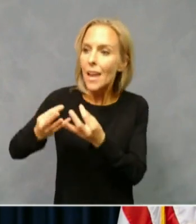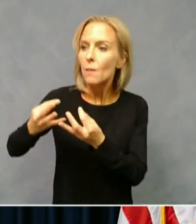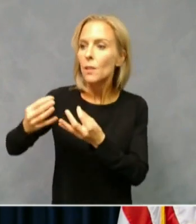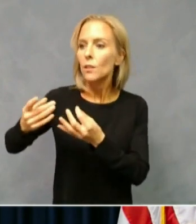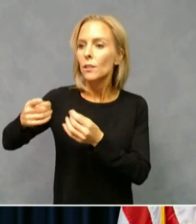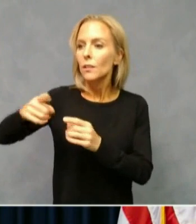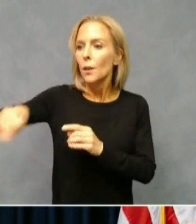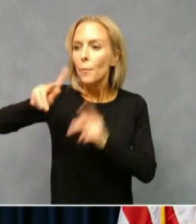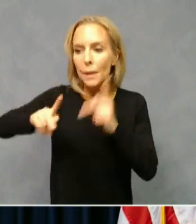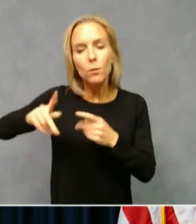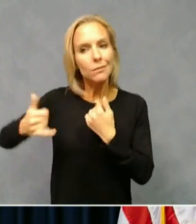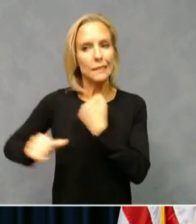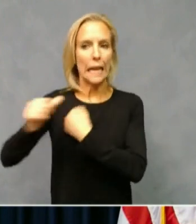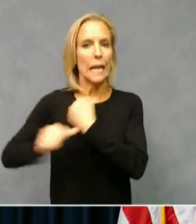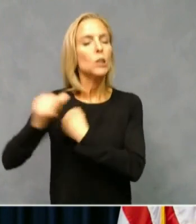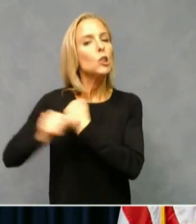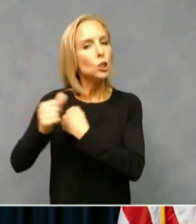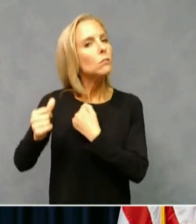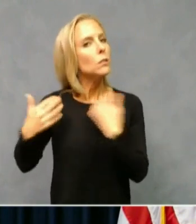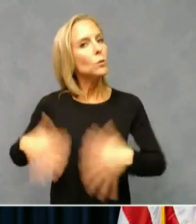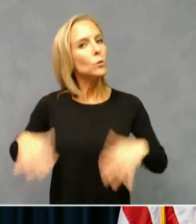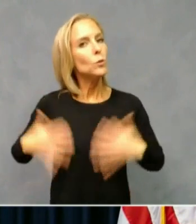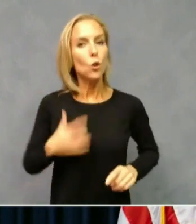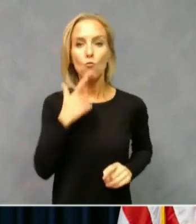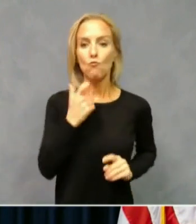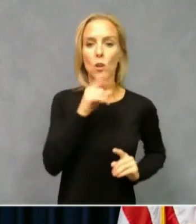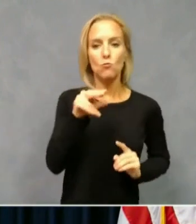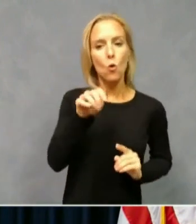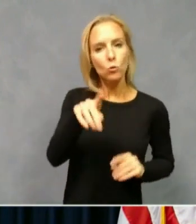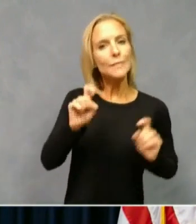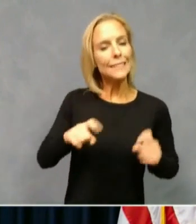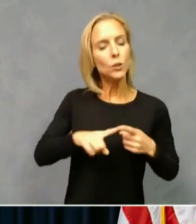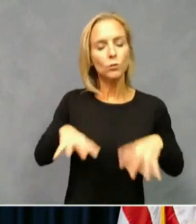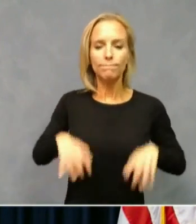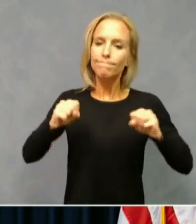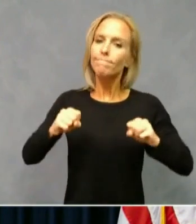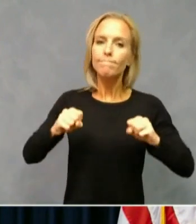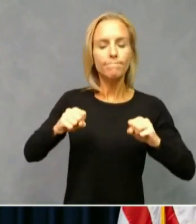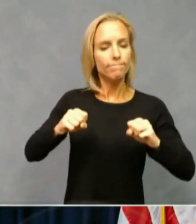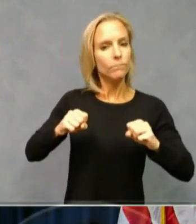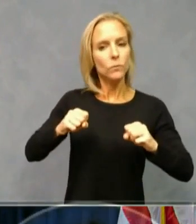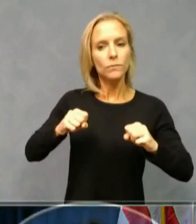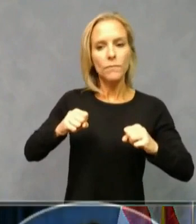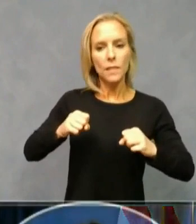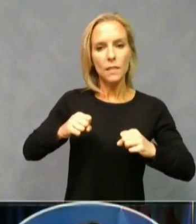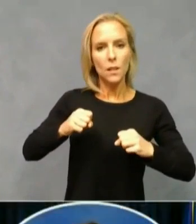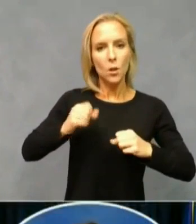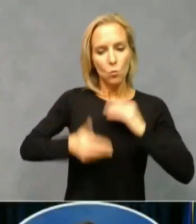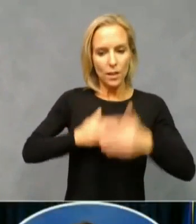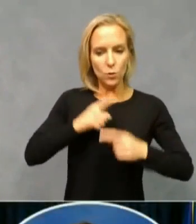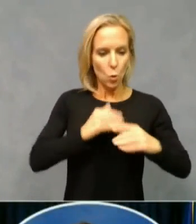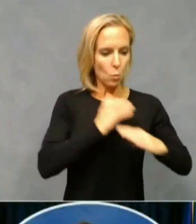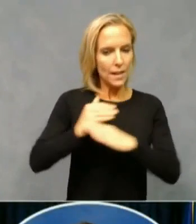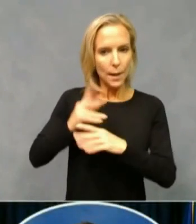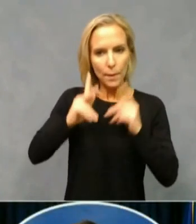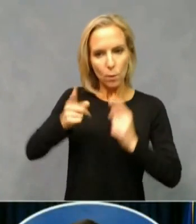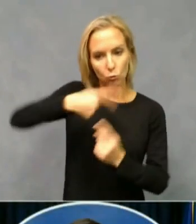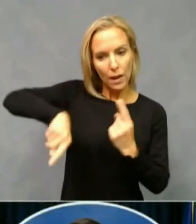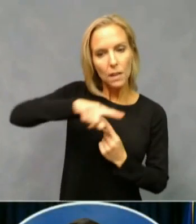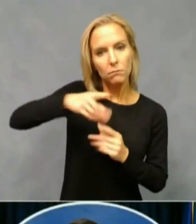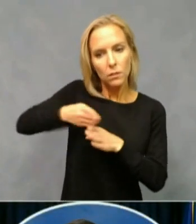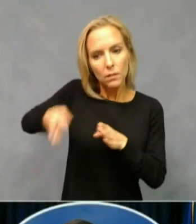that red means, and that you need to take steps, if not to protect people around you, to protect yourself. Today's report also